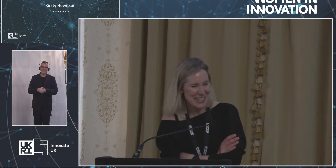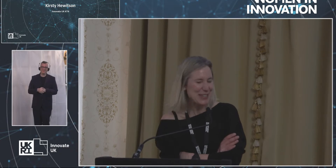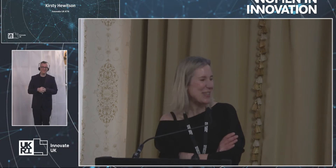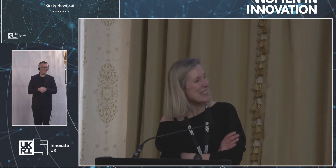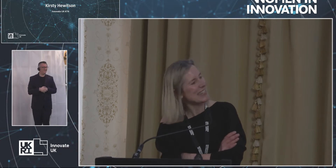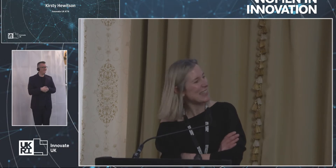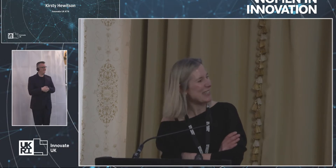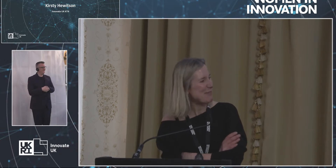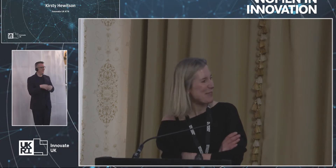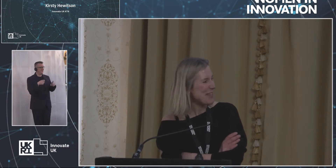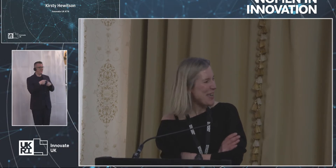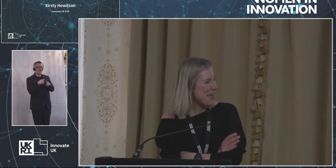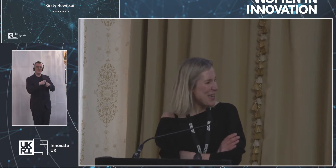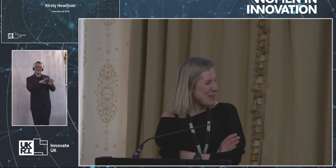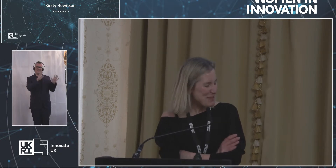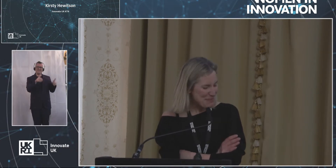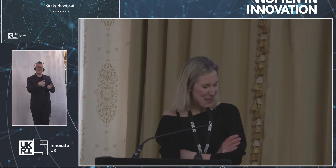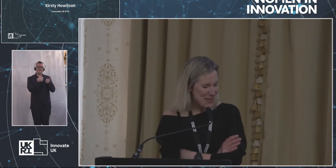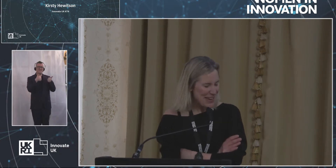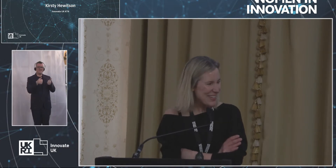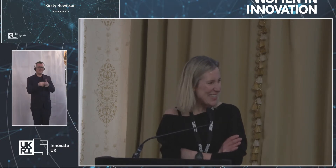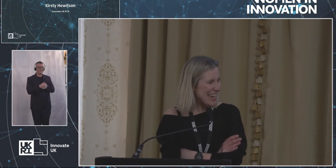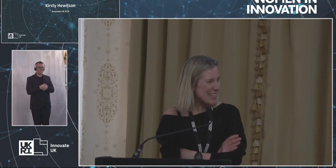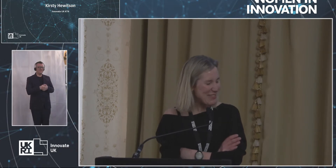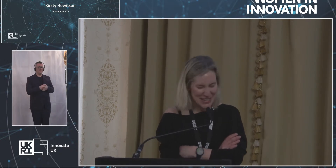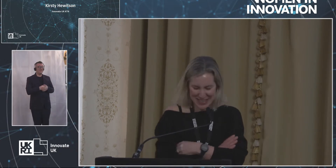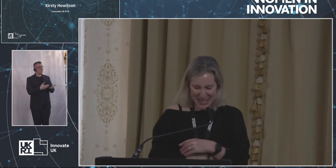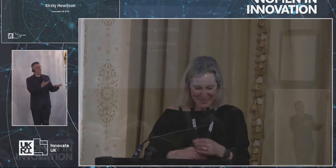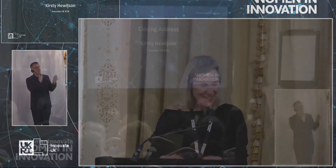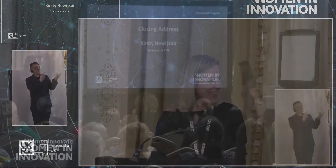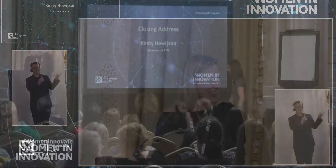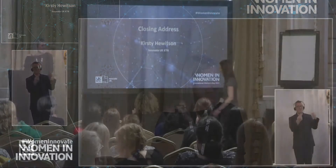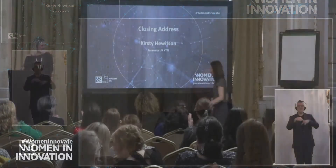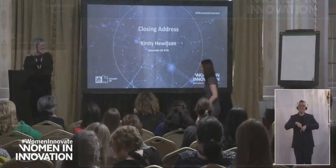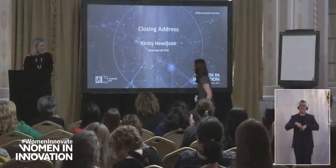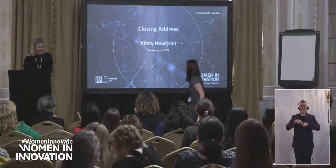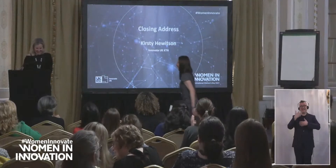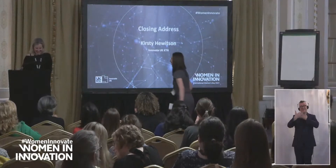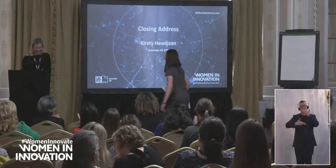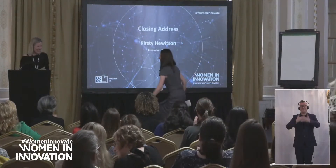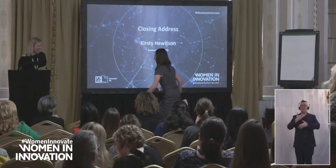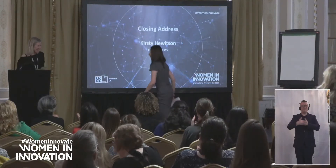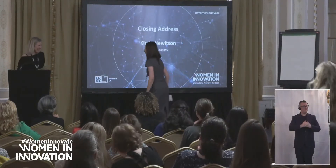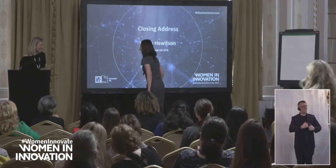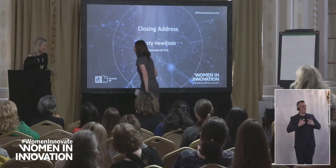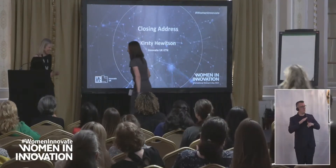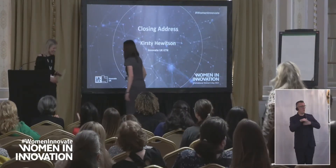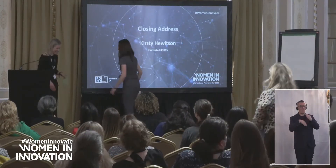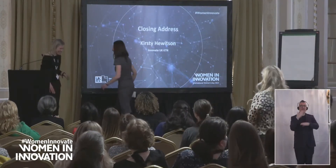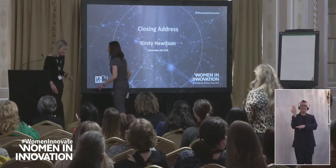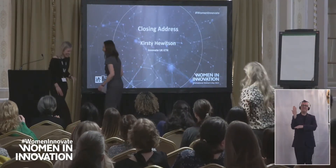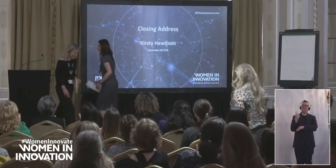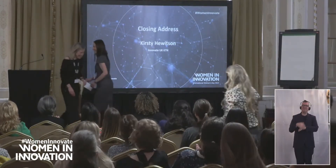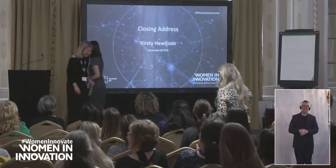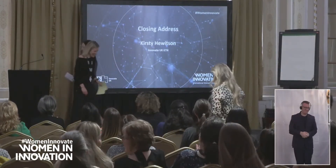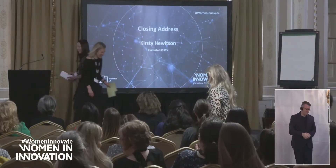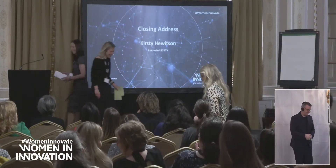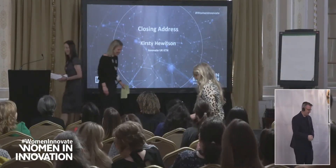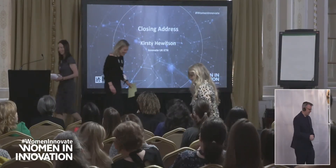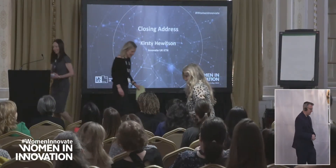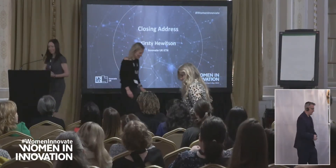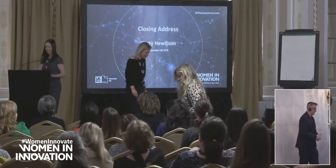little shout out. So Kirsty, come up here and tell us what you think about the event today. Thank you.